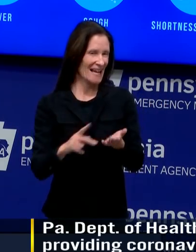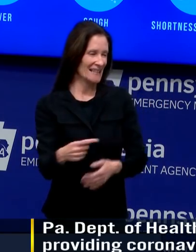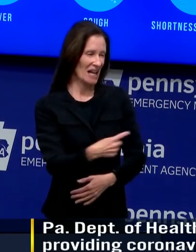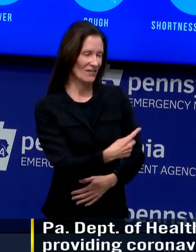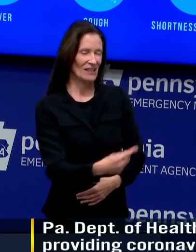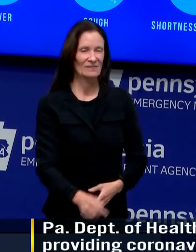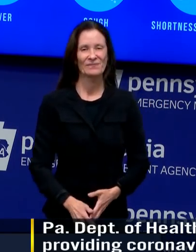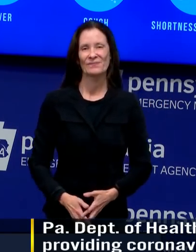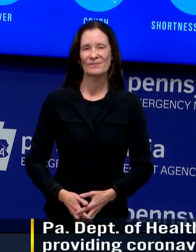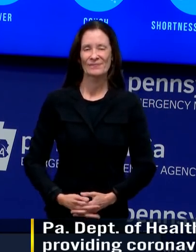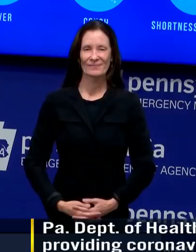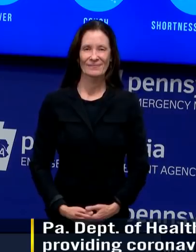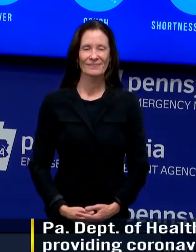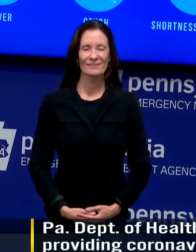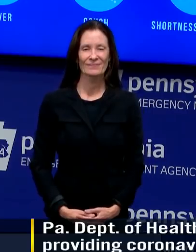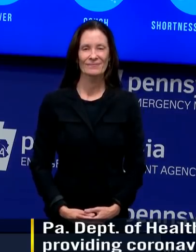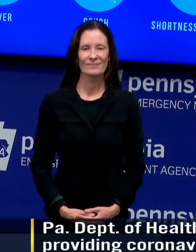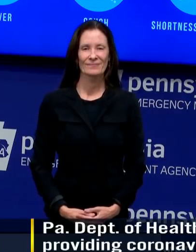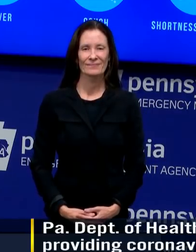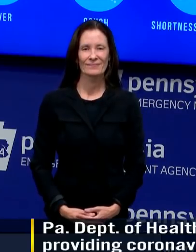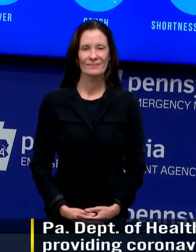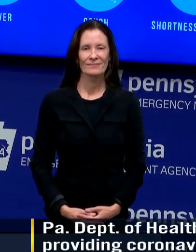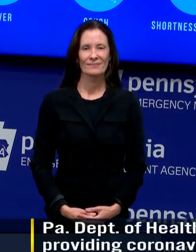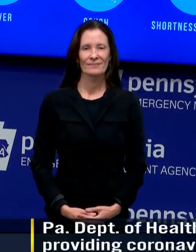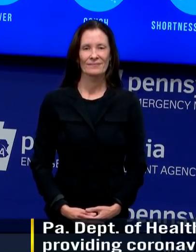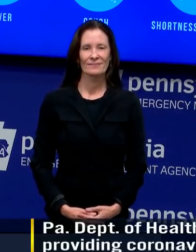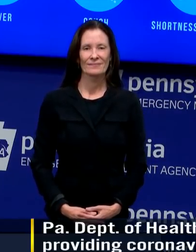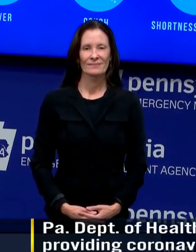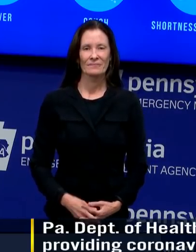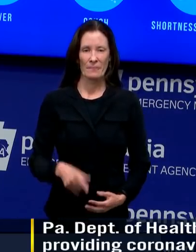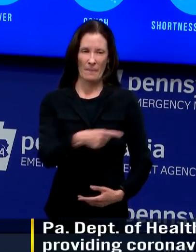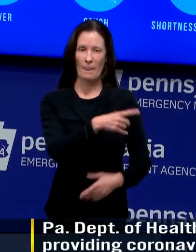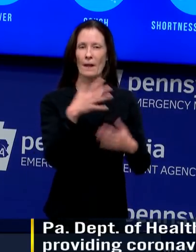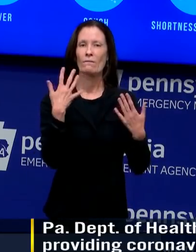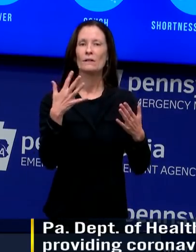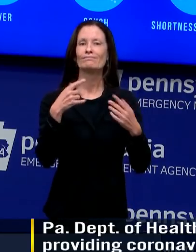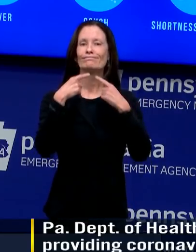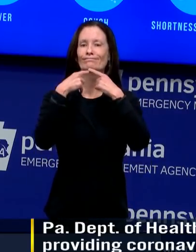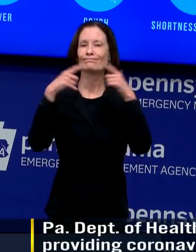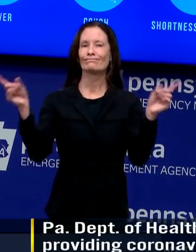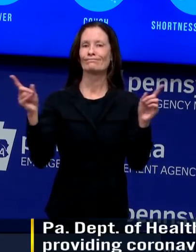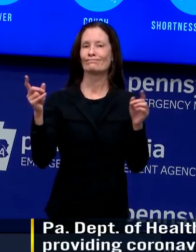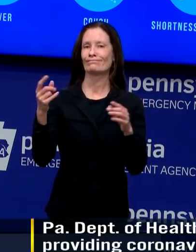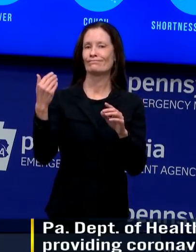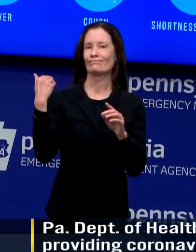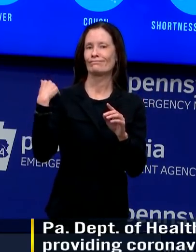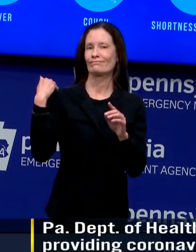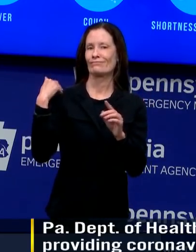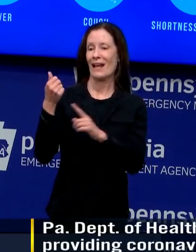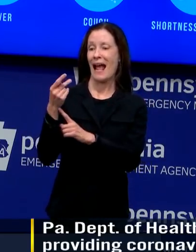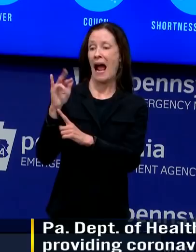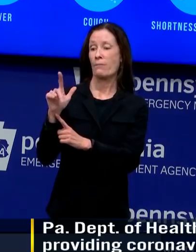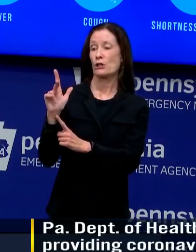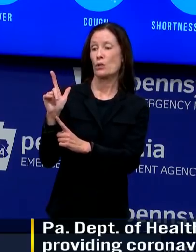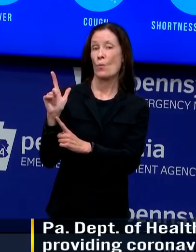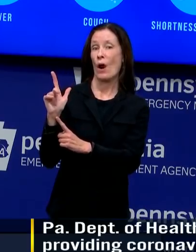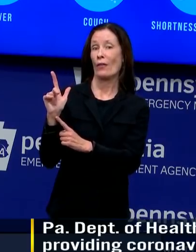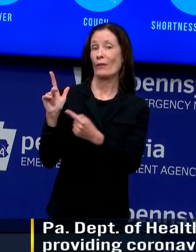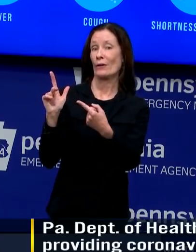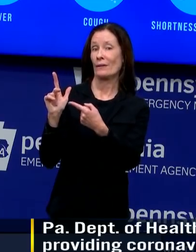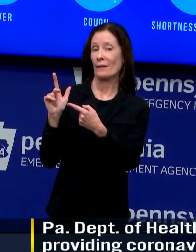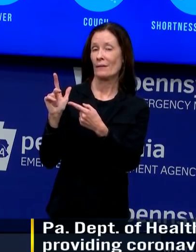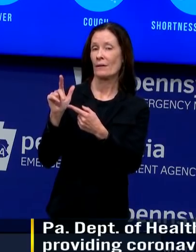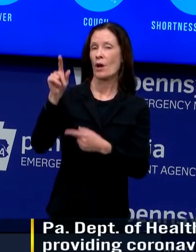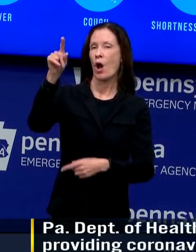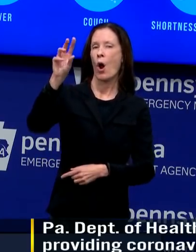Secretary, from the Citizens' Voice, it was announced that beginning Thursday, April 23rd at the Mohegan Sun Arena site that they'll be open from 10 a.m. to